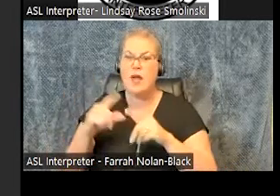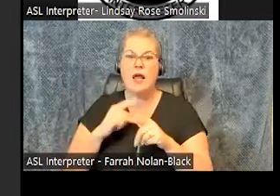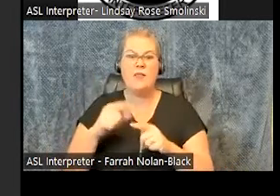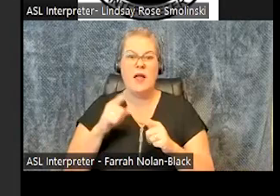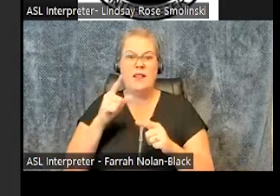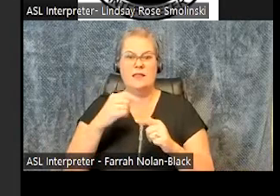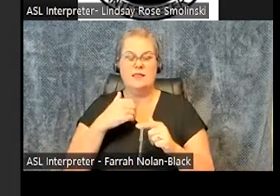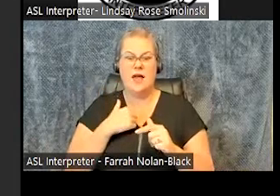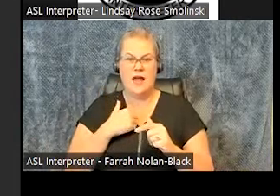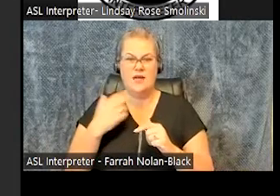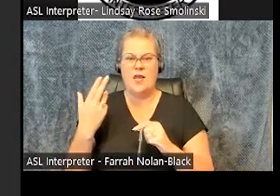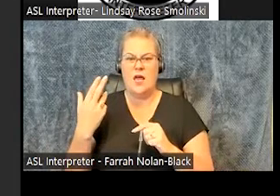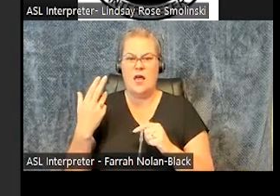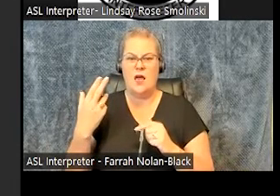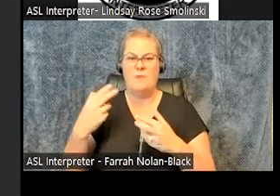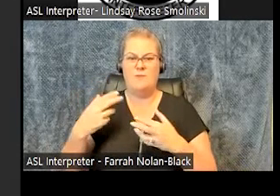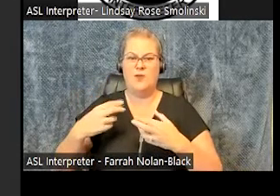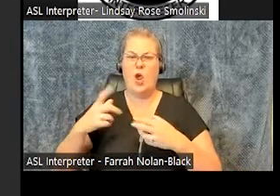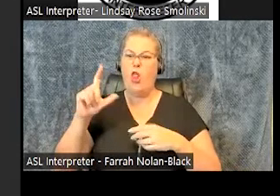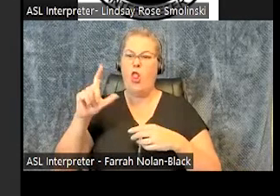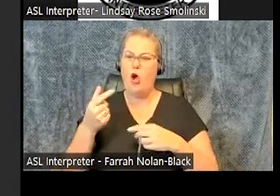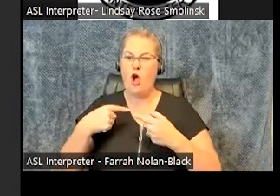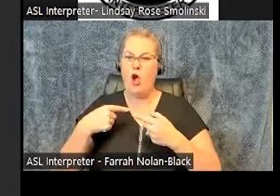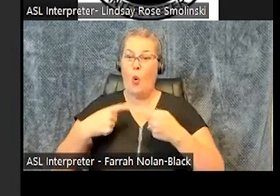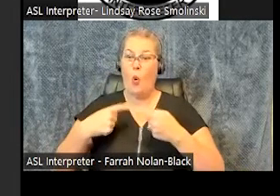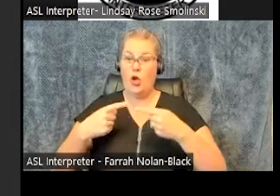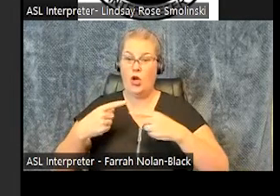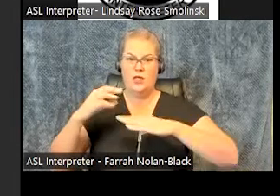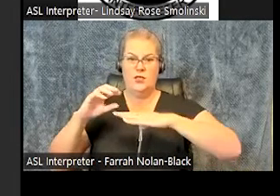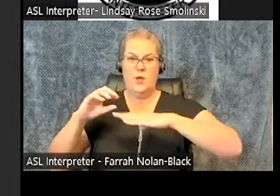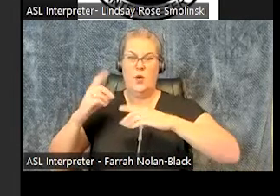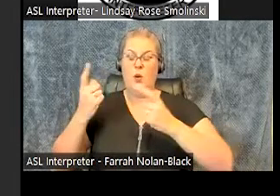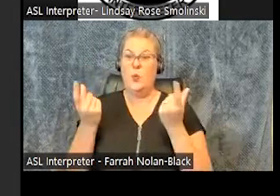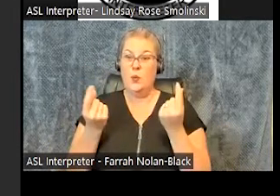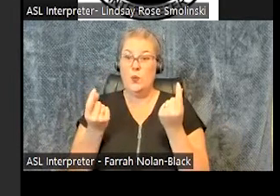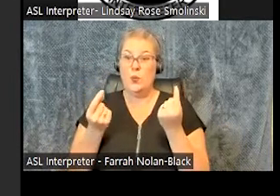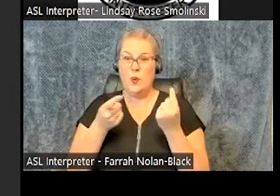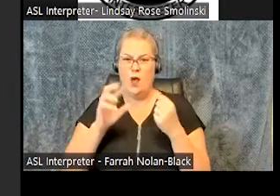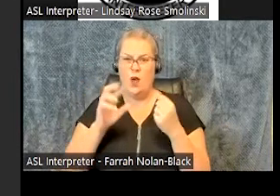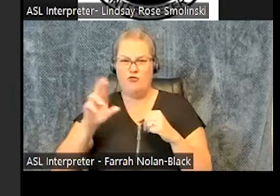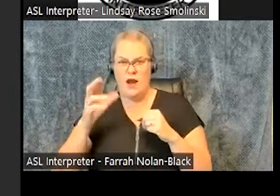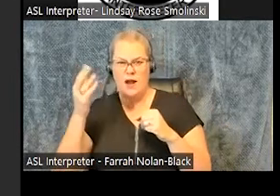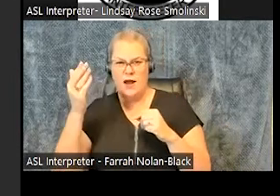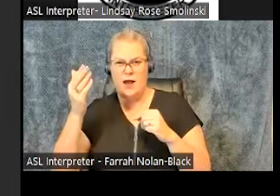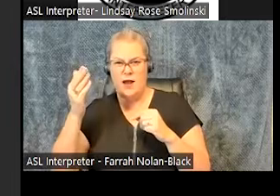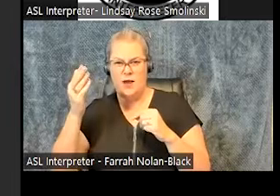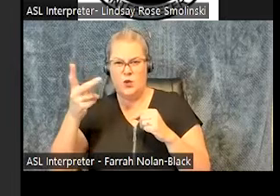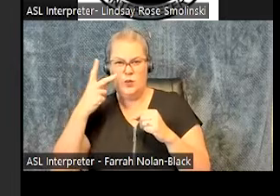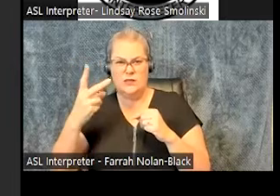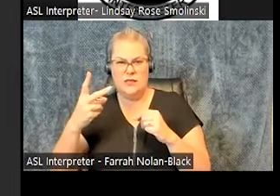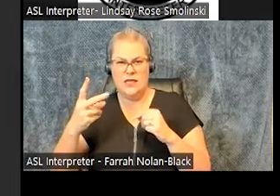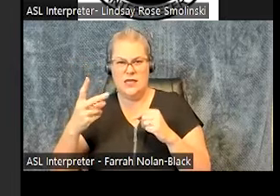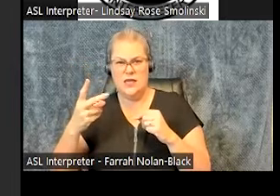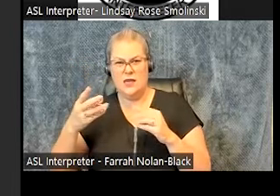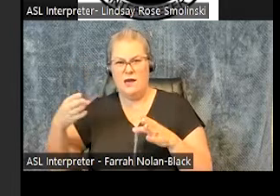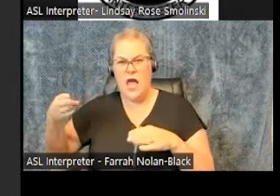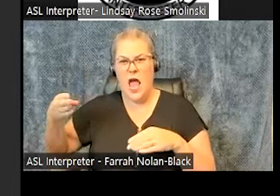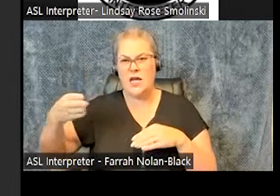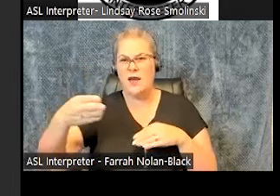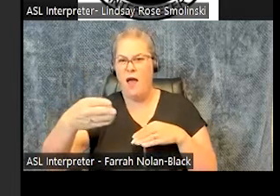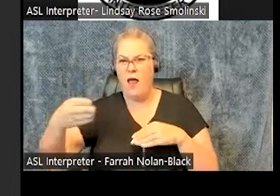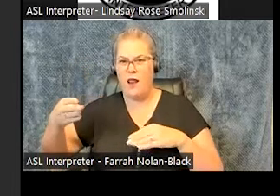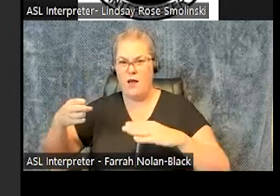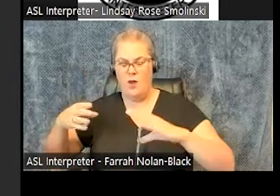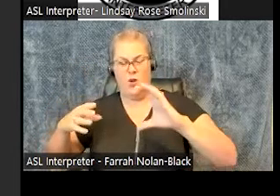log roller on it. So what you may notice is that on the right-hand side of that photo, there's a cut on one side.